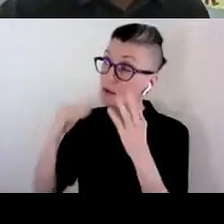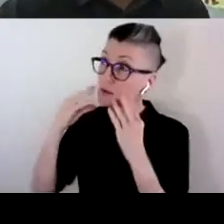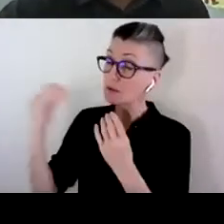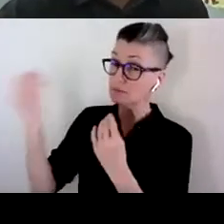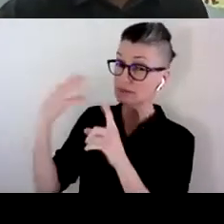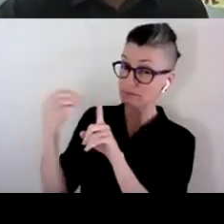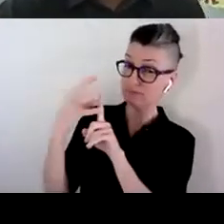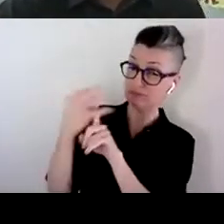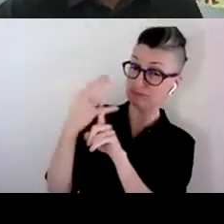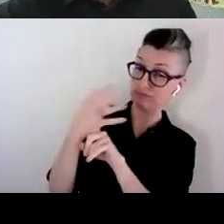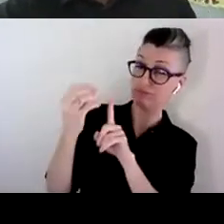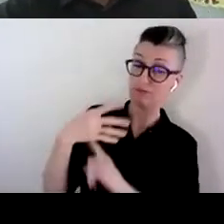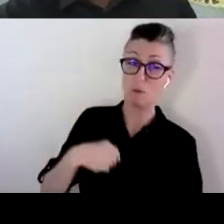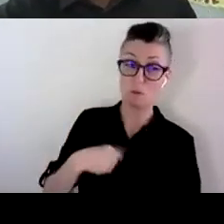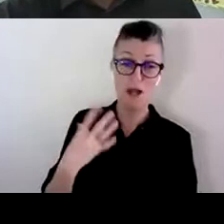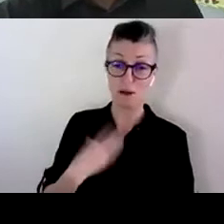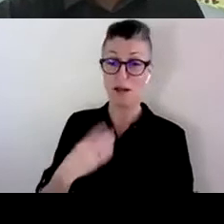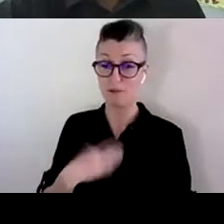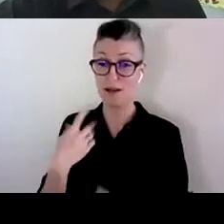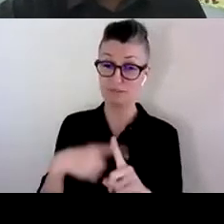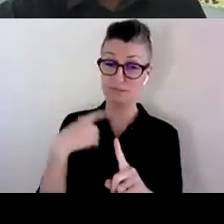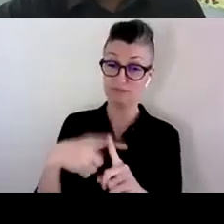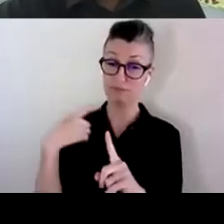for generations to be pro-white.